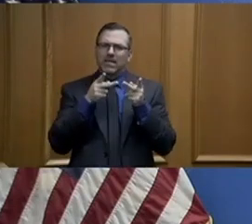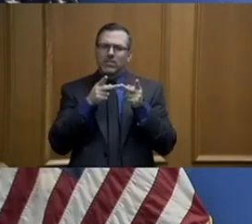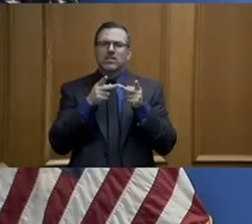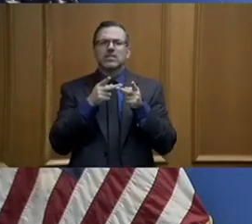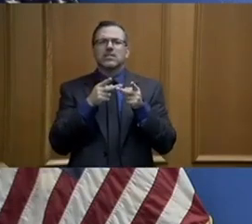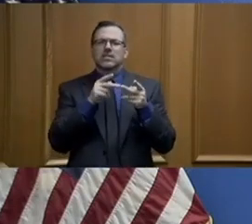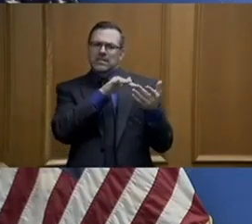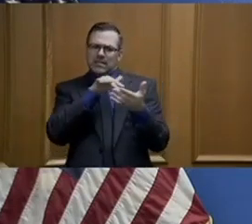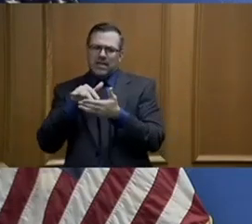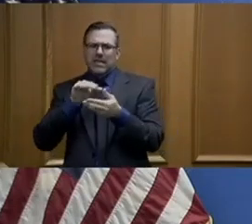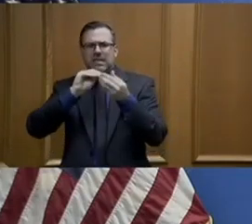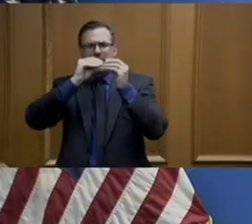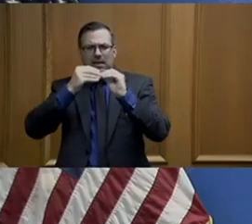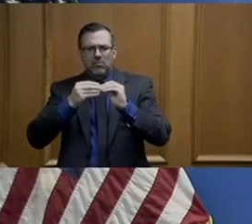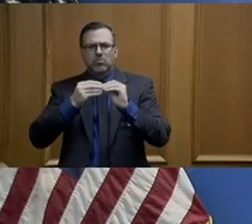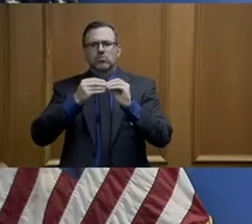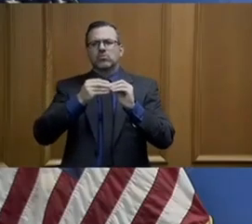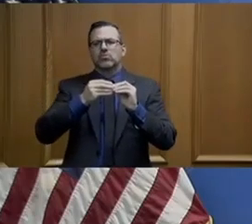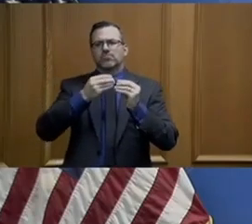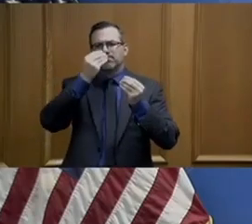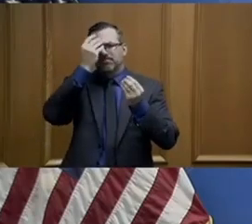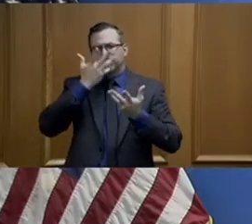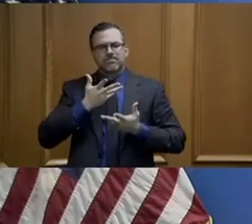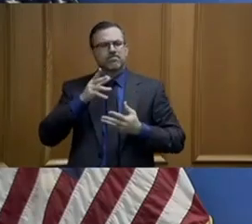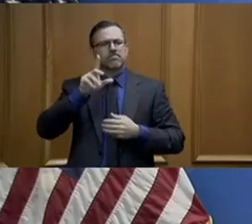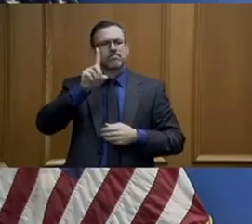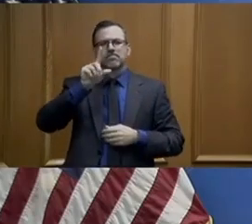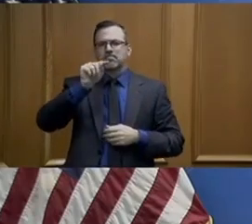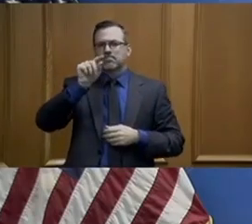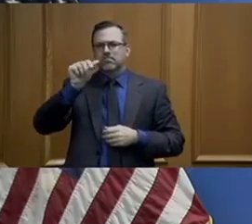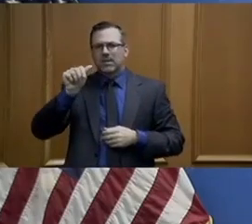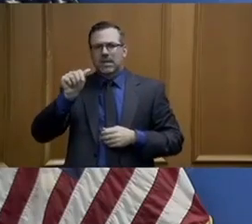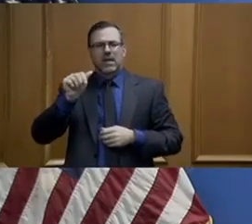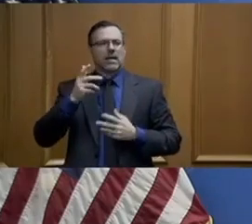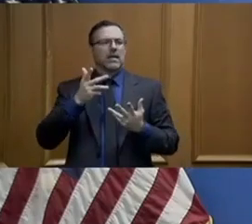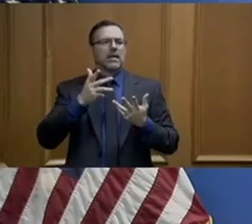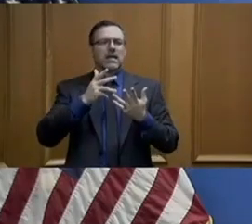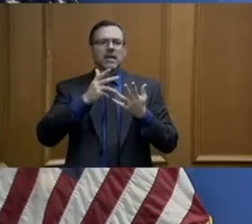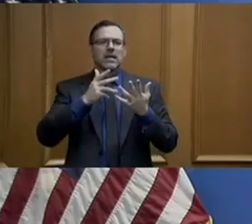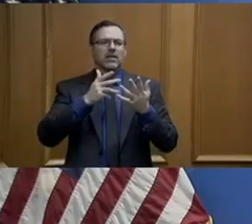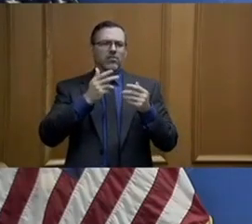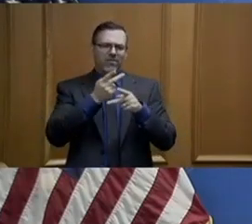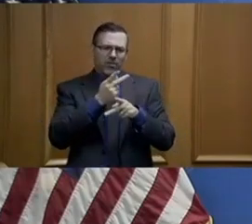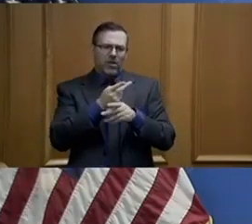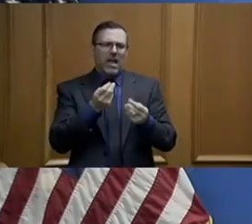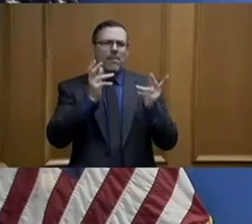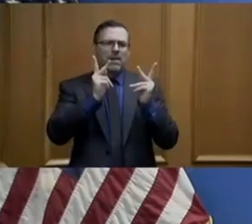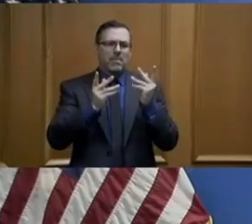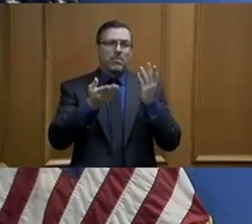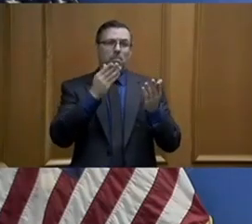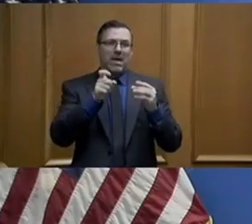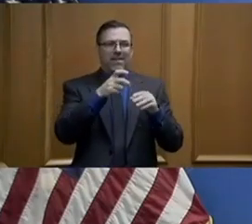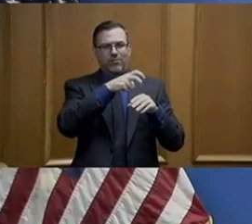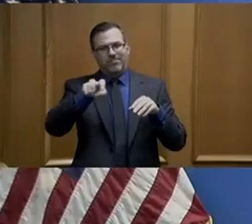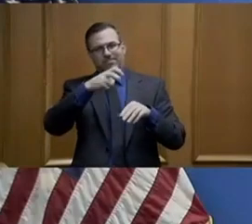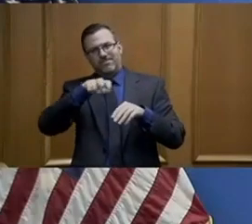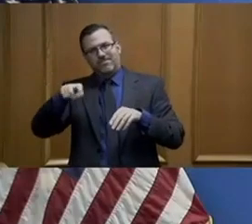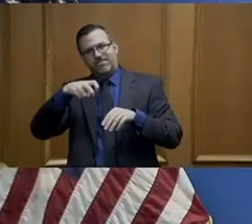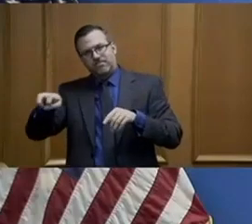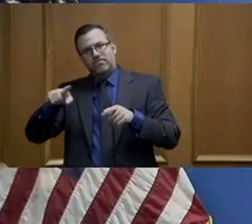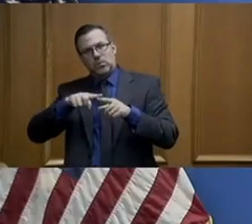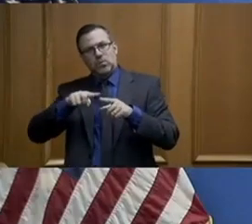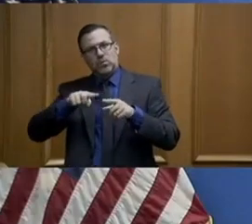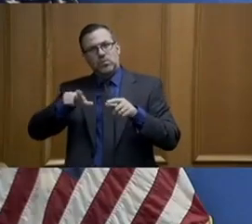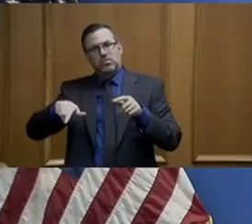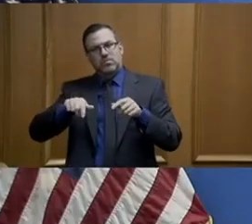and understanding the number of positive cases that convert to hospitalizations in our conversations with the hospitals and the medical community, we'll have a